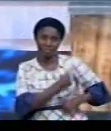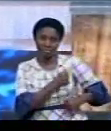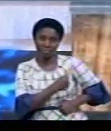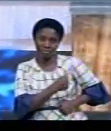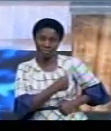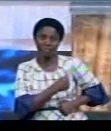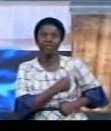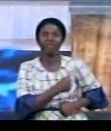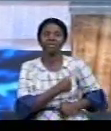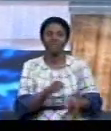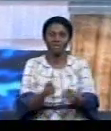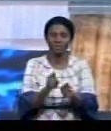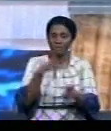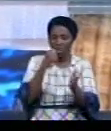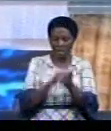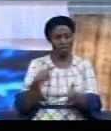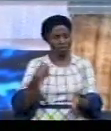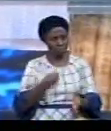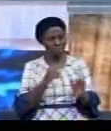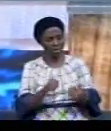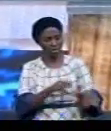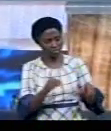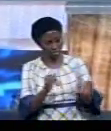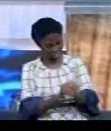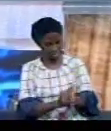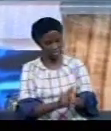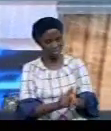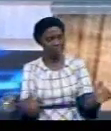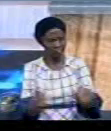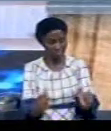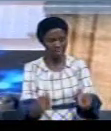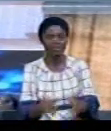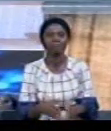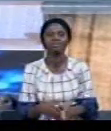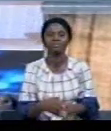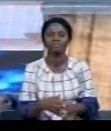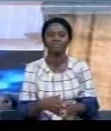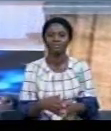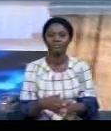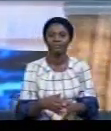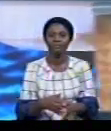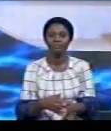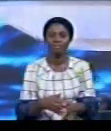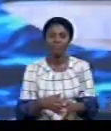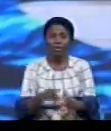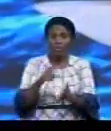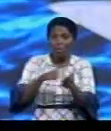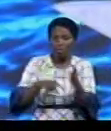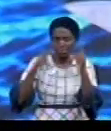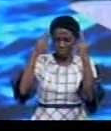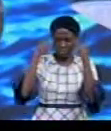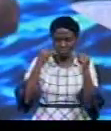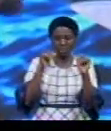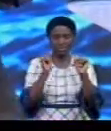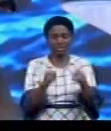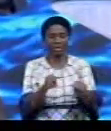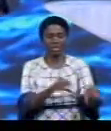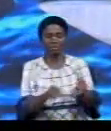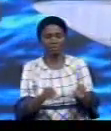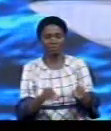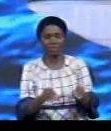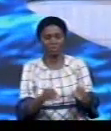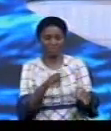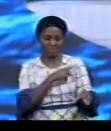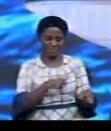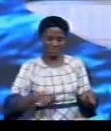do, a Gentile can do? No. What Moses can do, Pharaoh